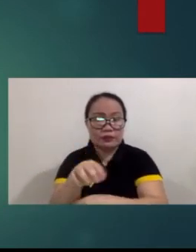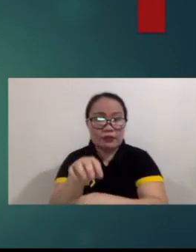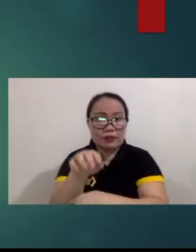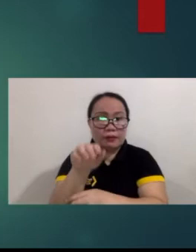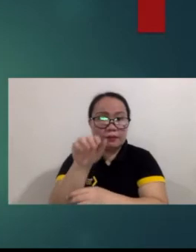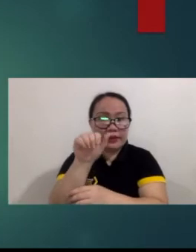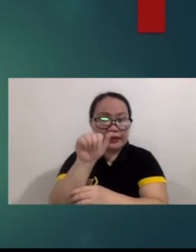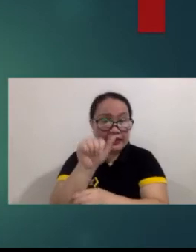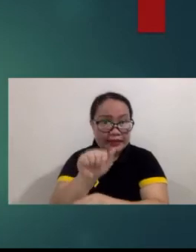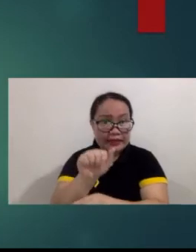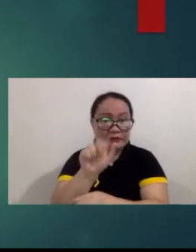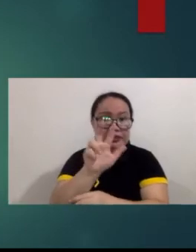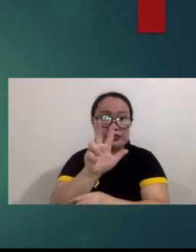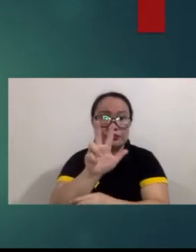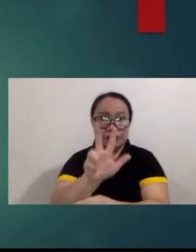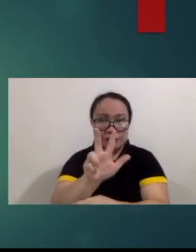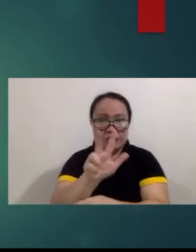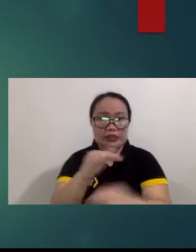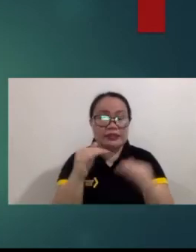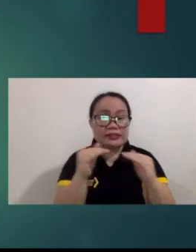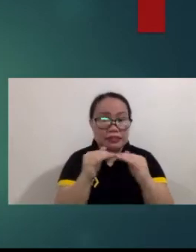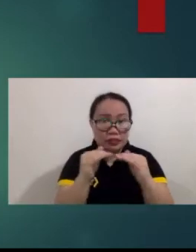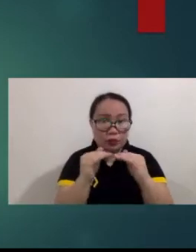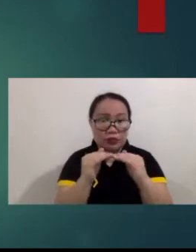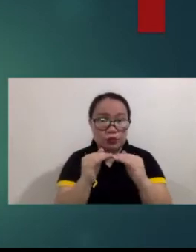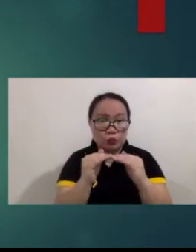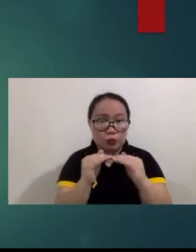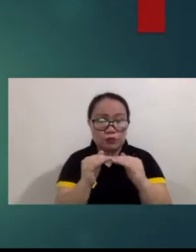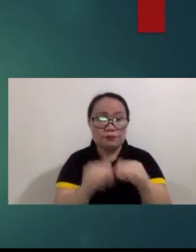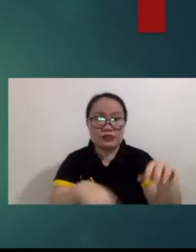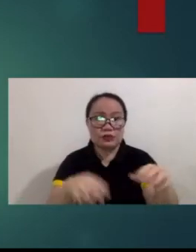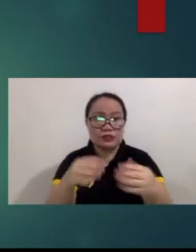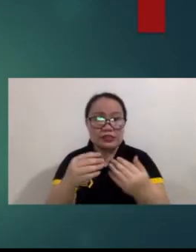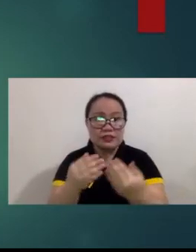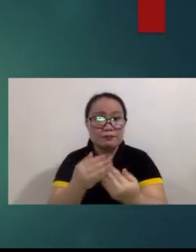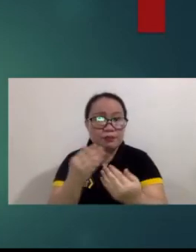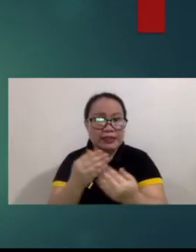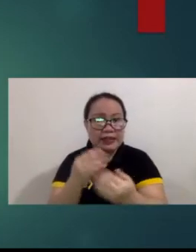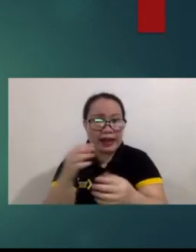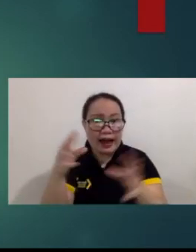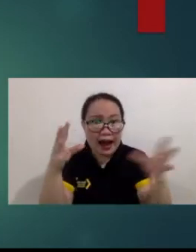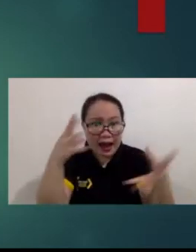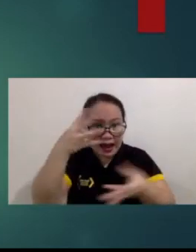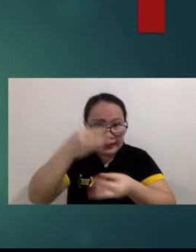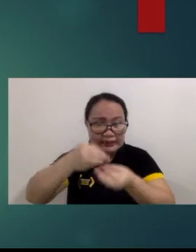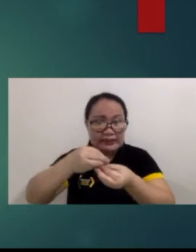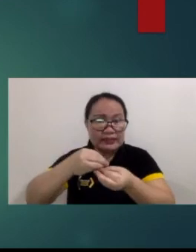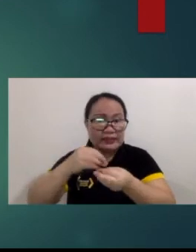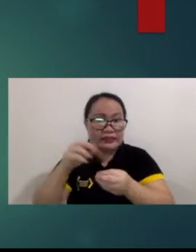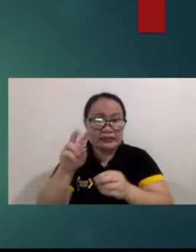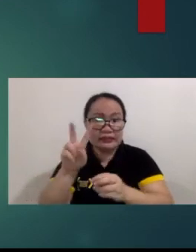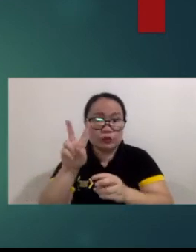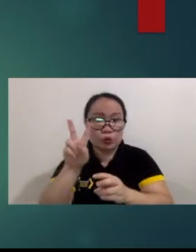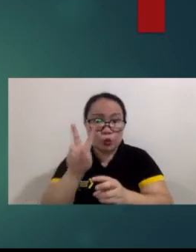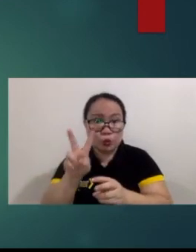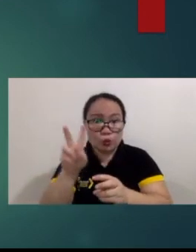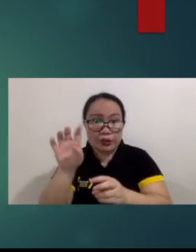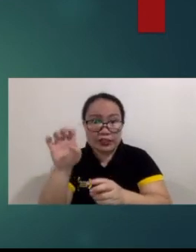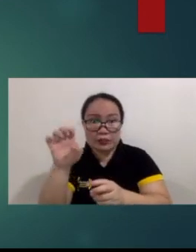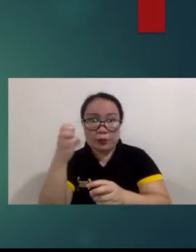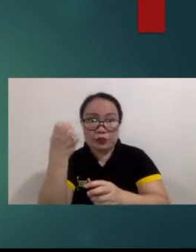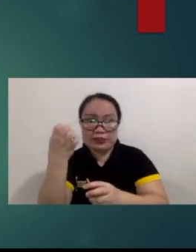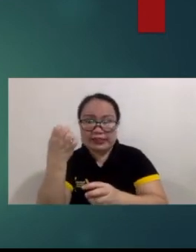multiplied by A raised to 3 is equal to, so simply add the